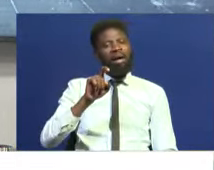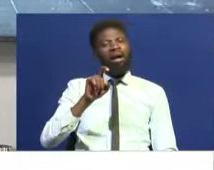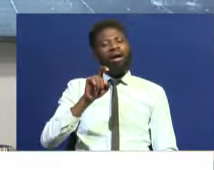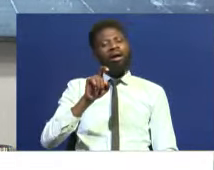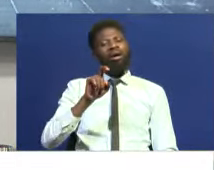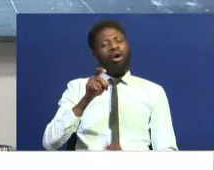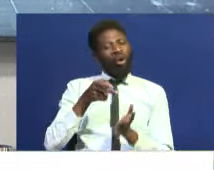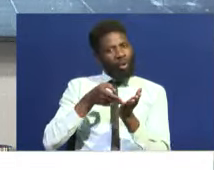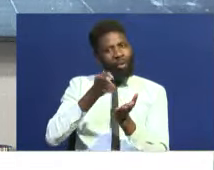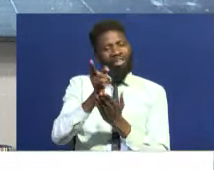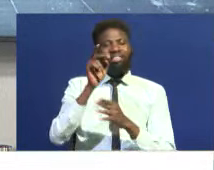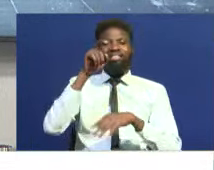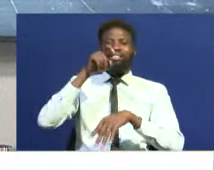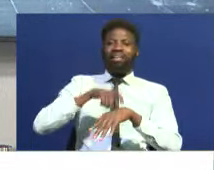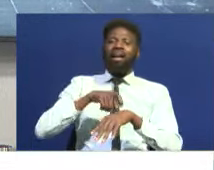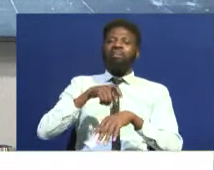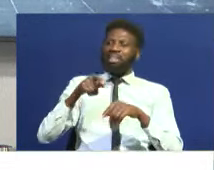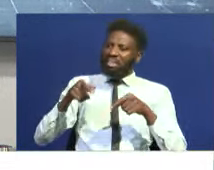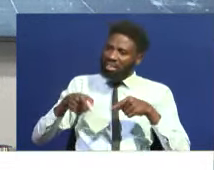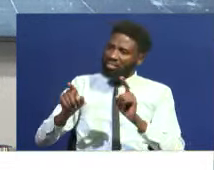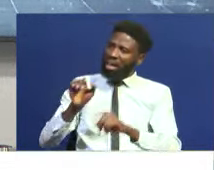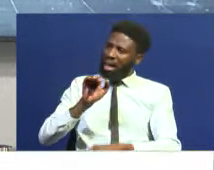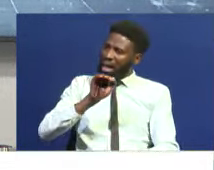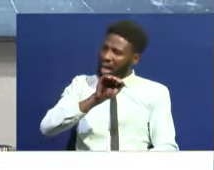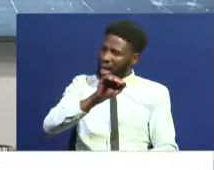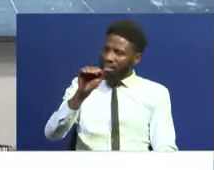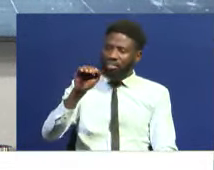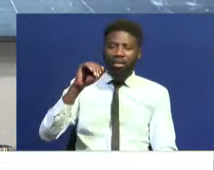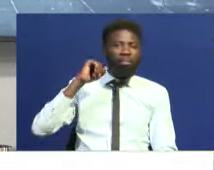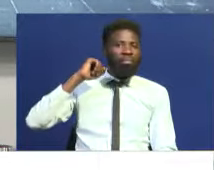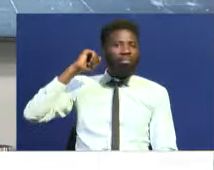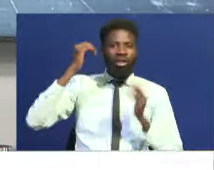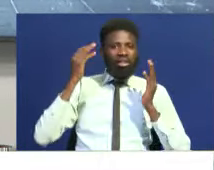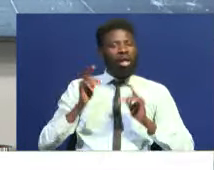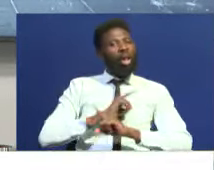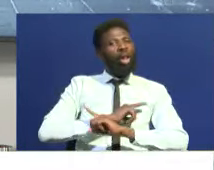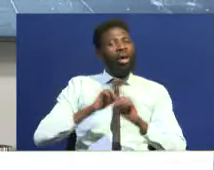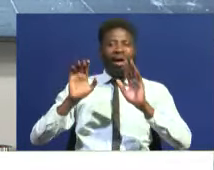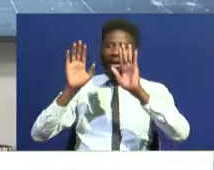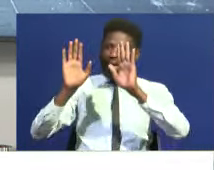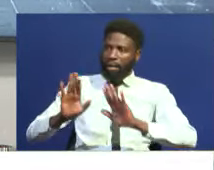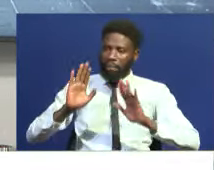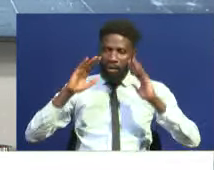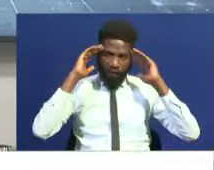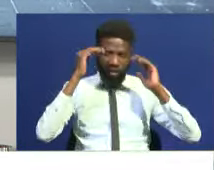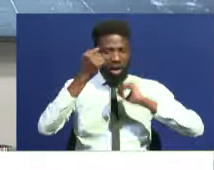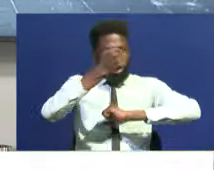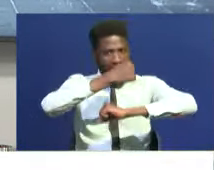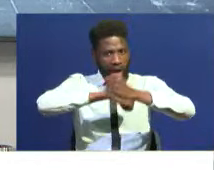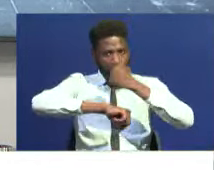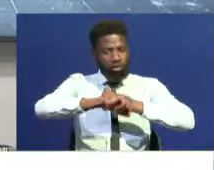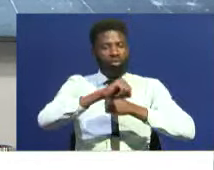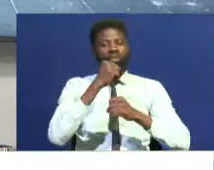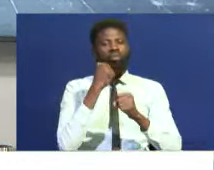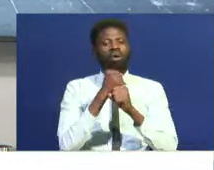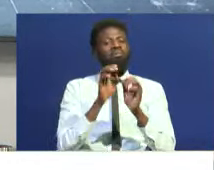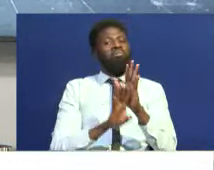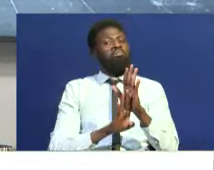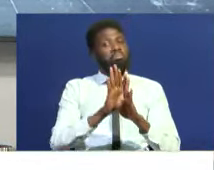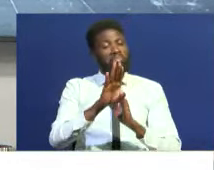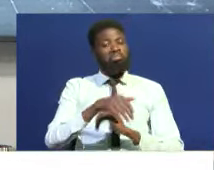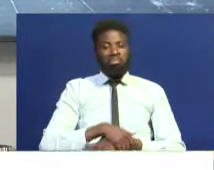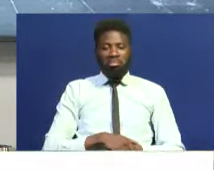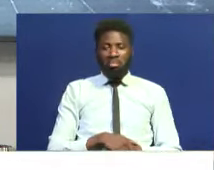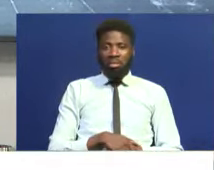to campaign but instead focus on service delivery. Kalonzo, who spoke in Kirinyaga County today, said that the Mount Kenya